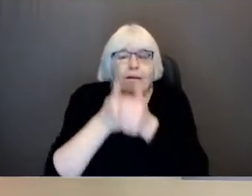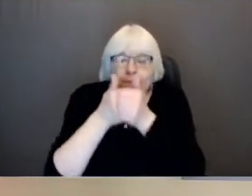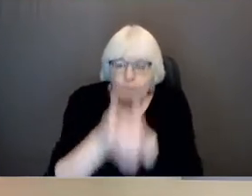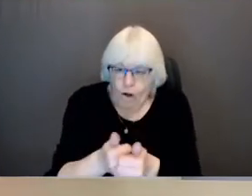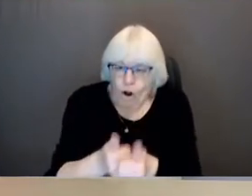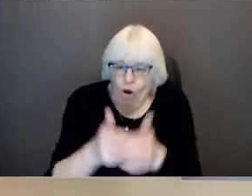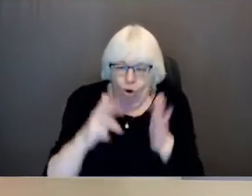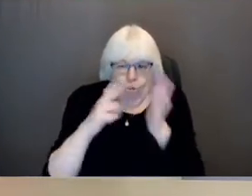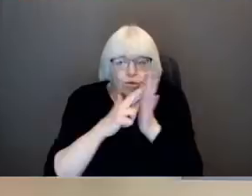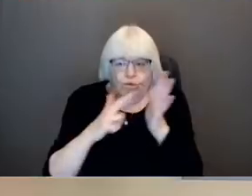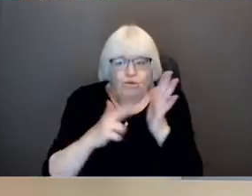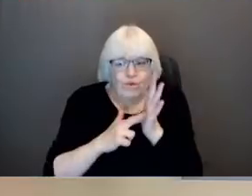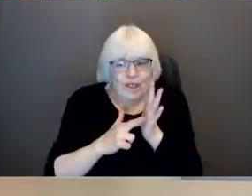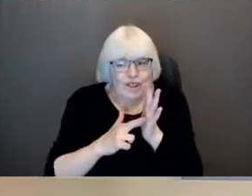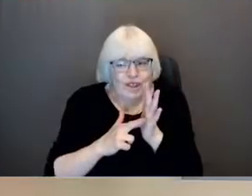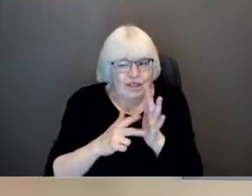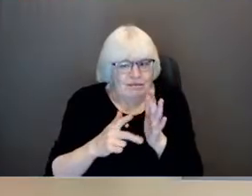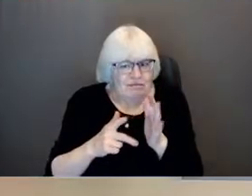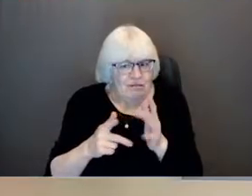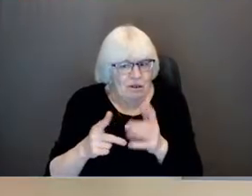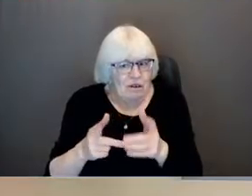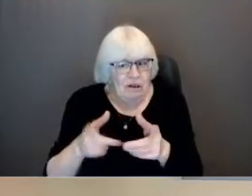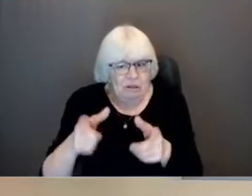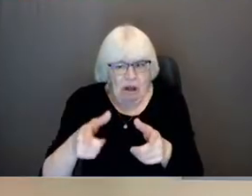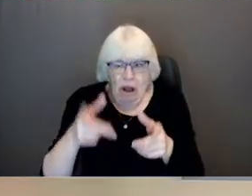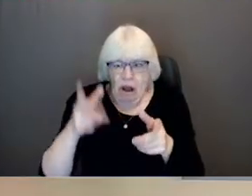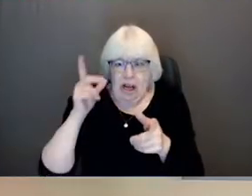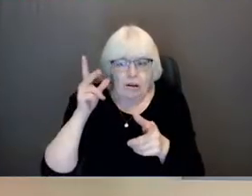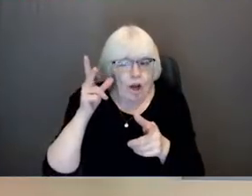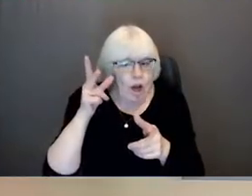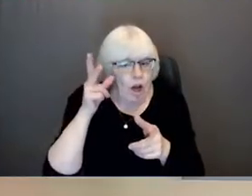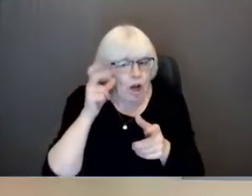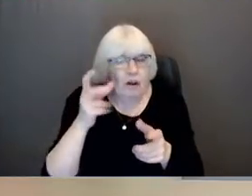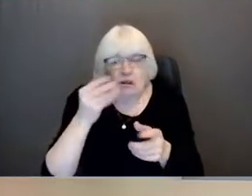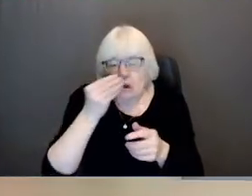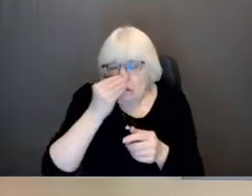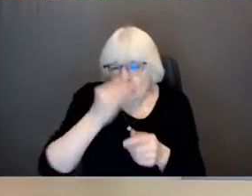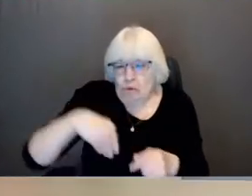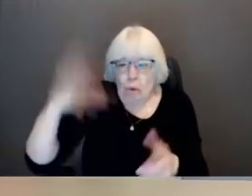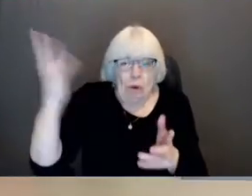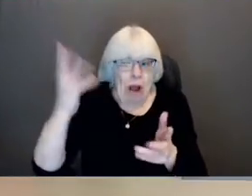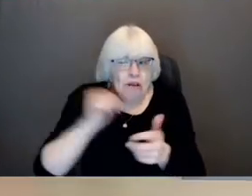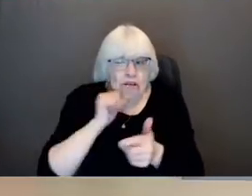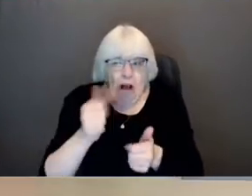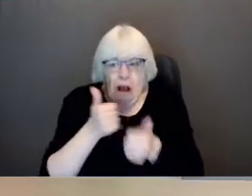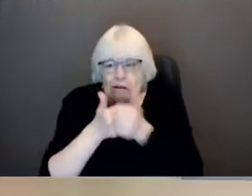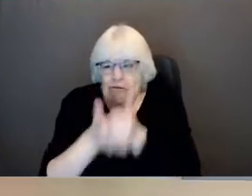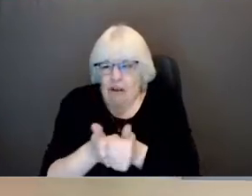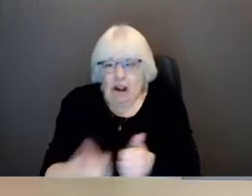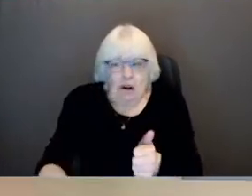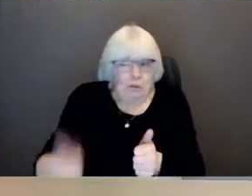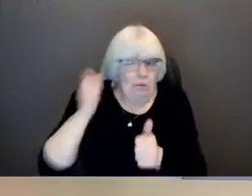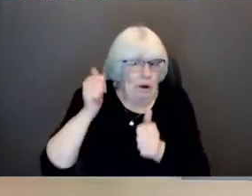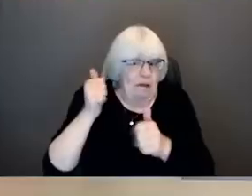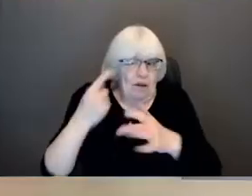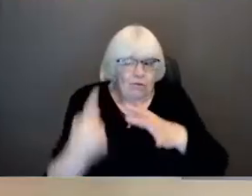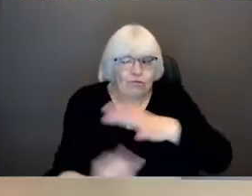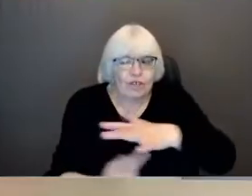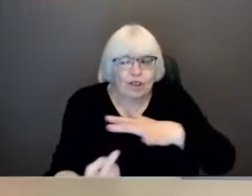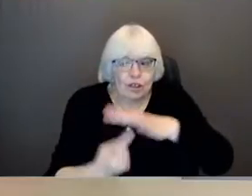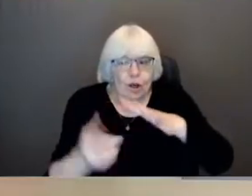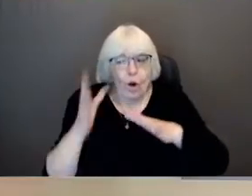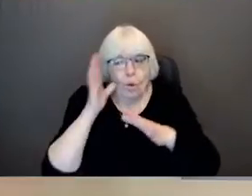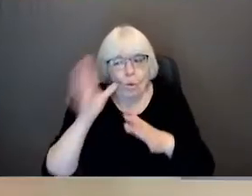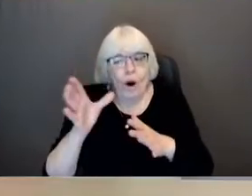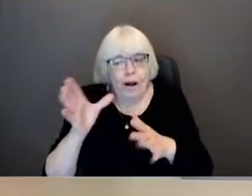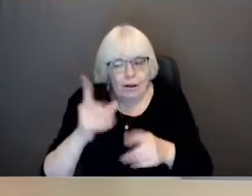be, they are referred to enforcement. okay, thank you. And just my last question is about modeling. Will you be